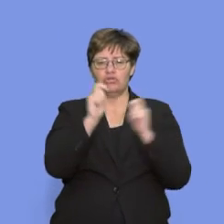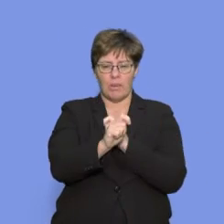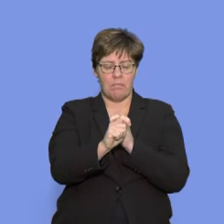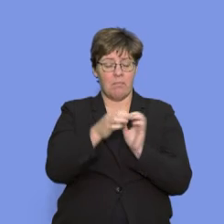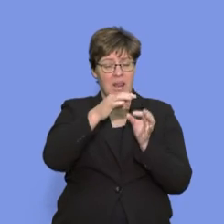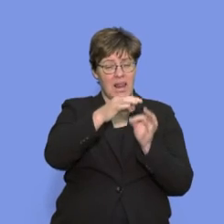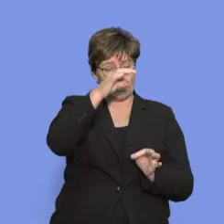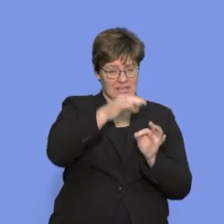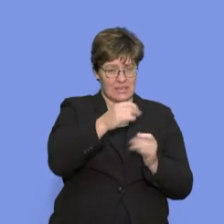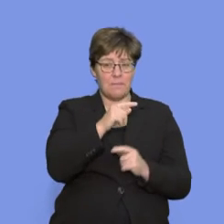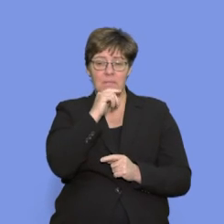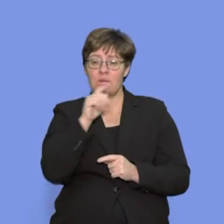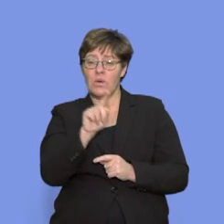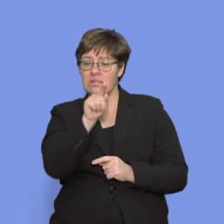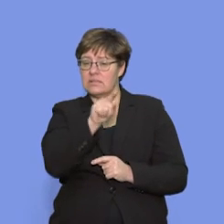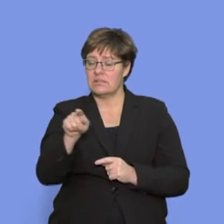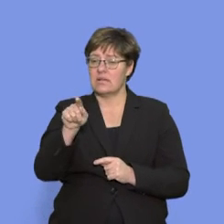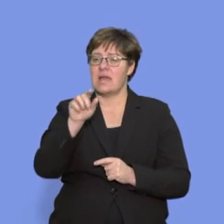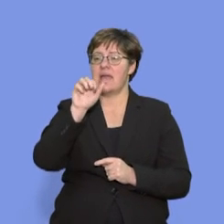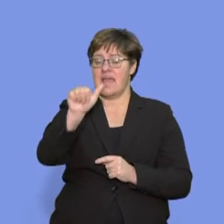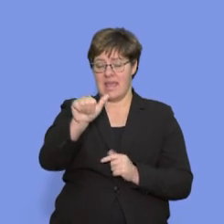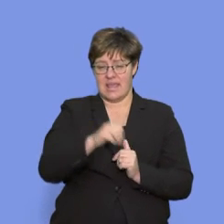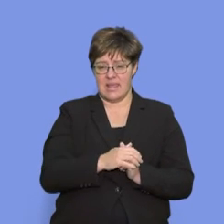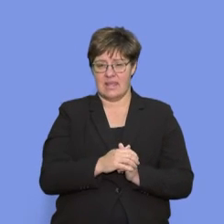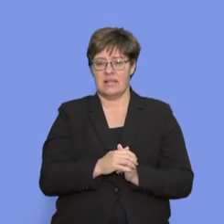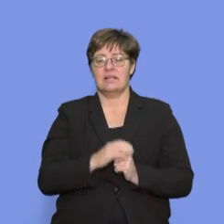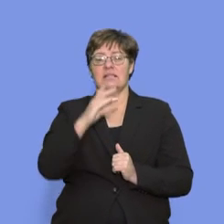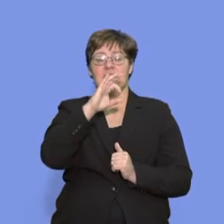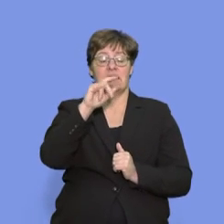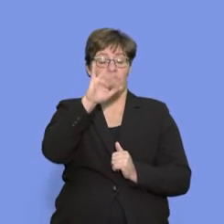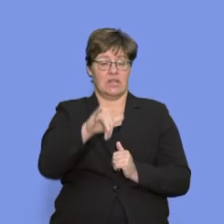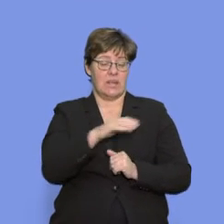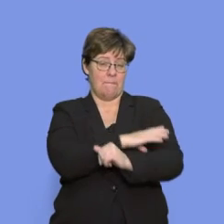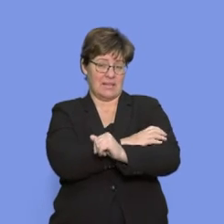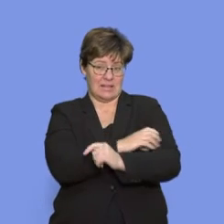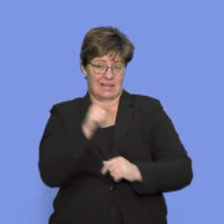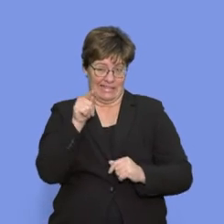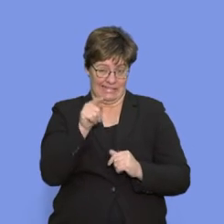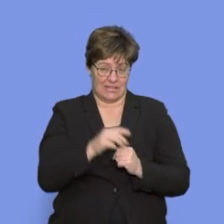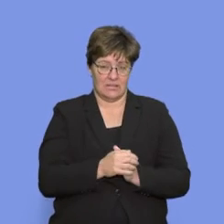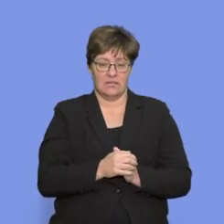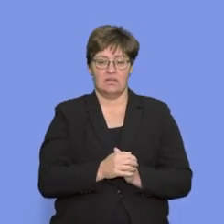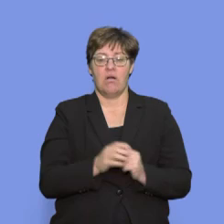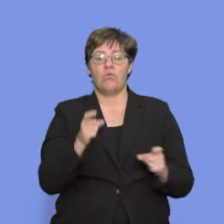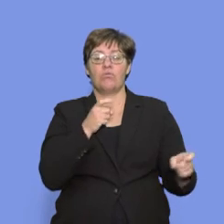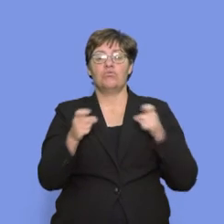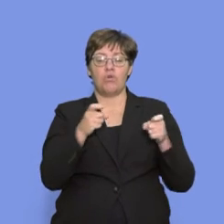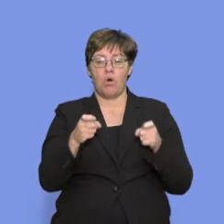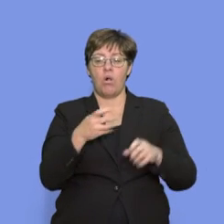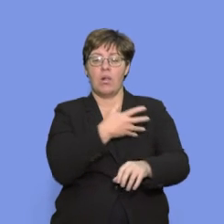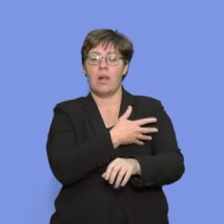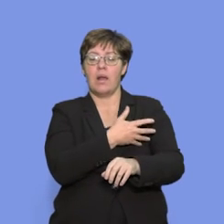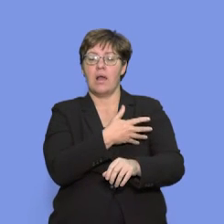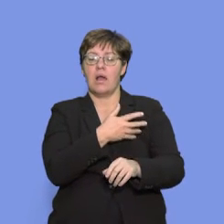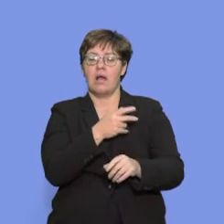be number A, the ciliary muscle. Controls the amount of light that enters the eye. Remember, it's